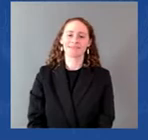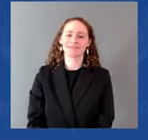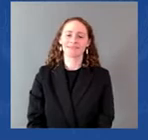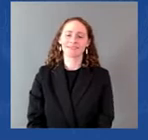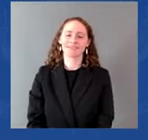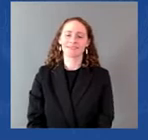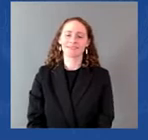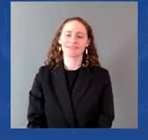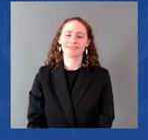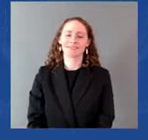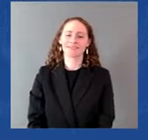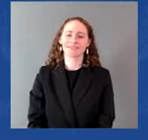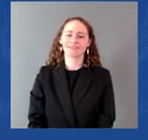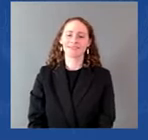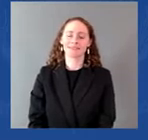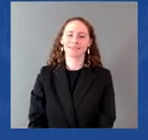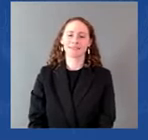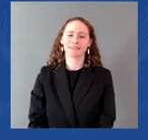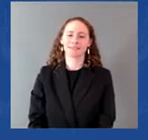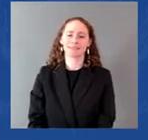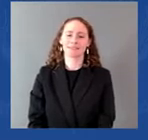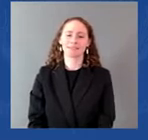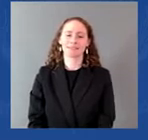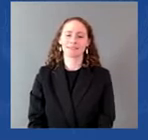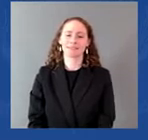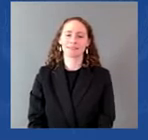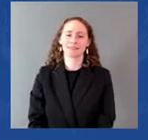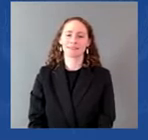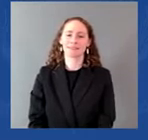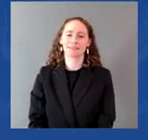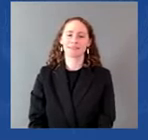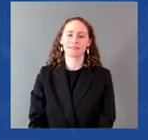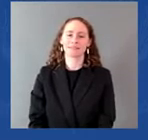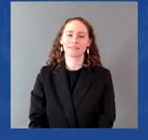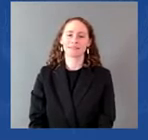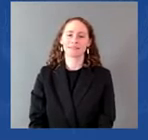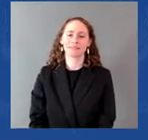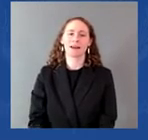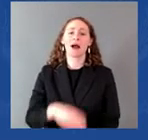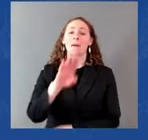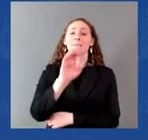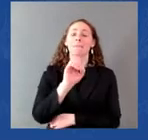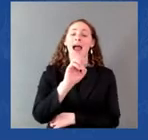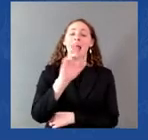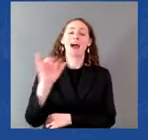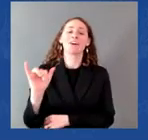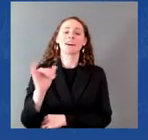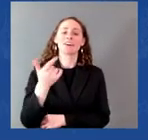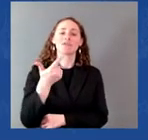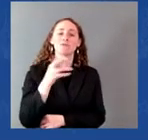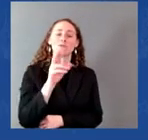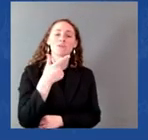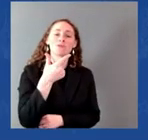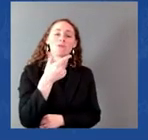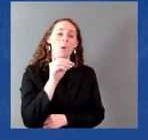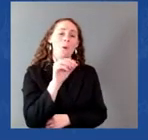And Baron Gordy, Detroit, Motown. God, I tell you what, I don't know how I'd have